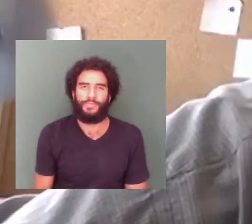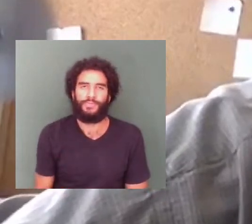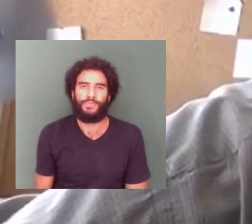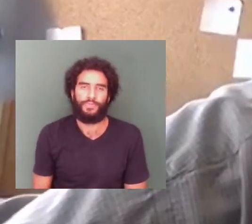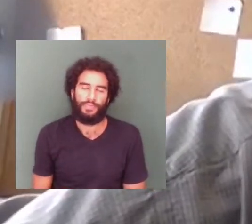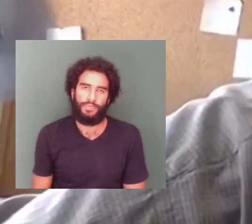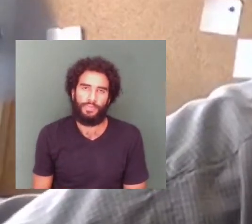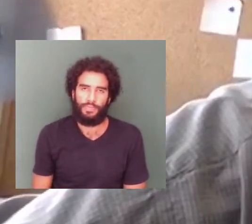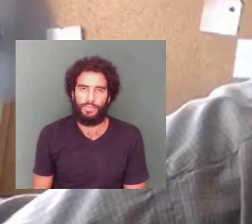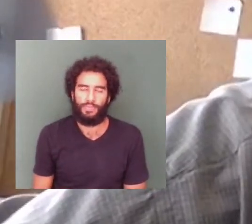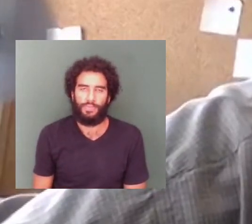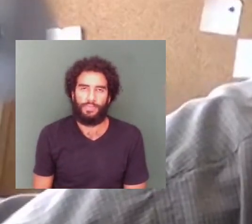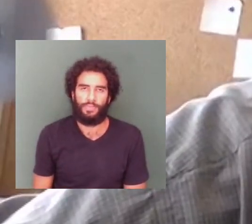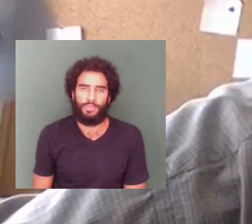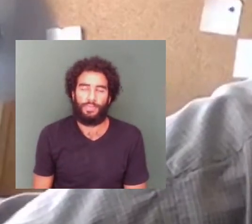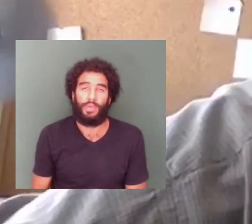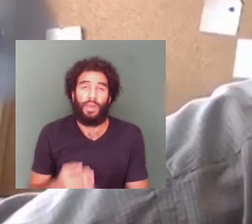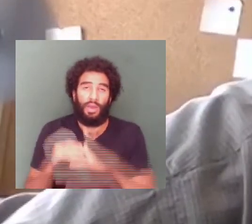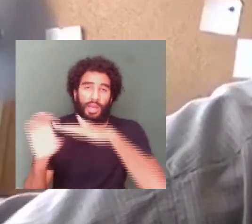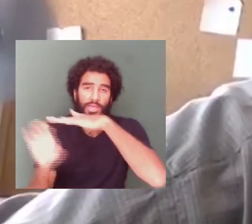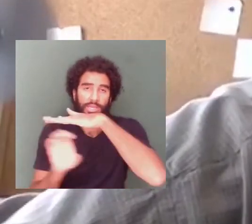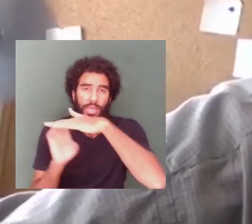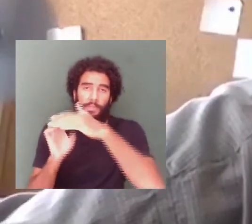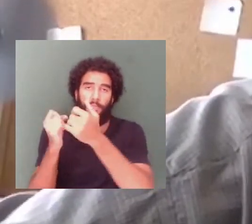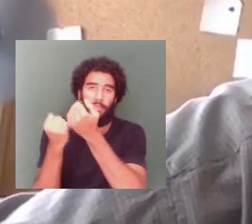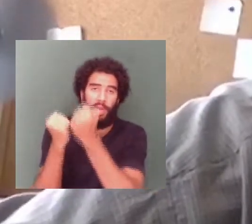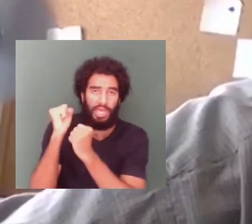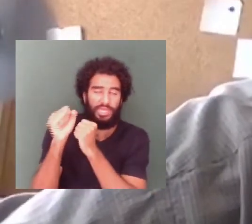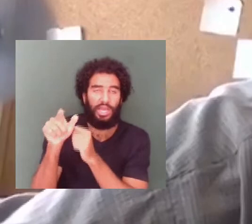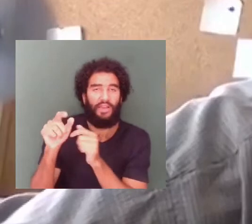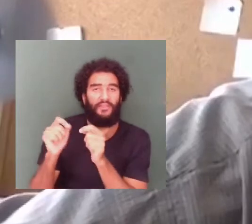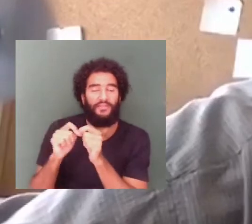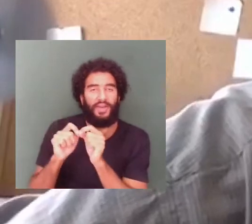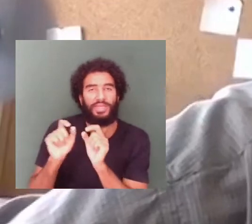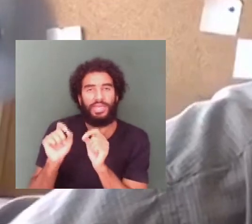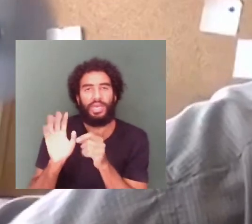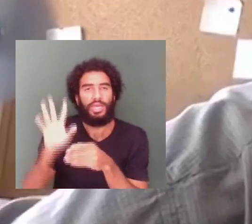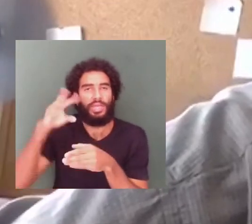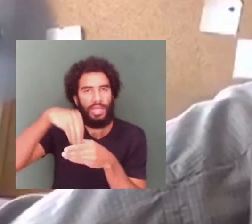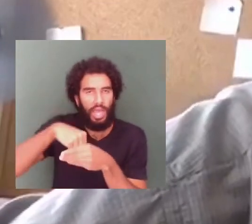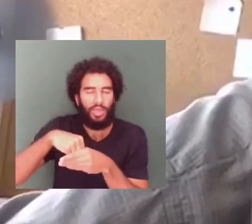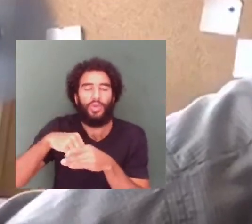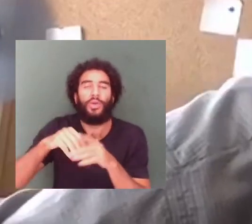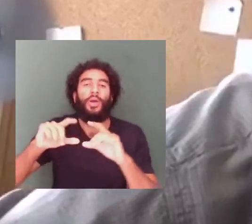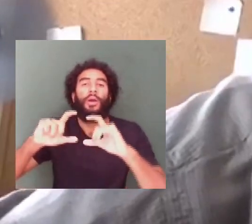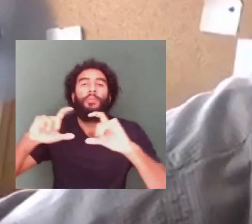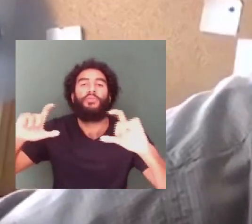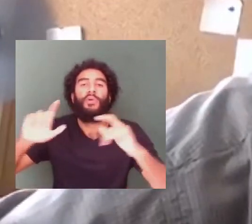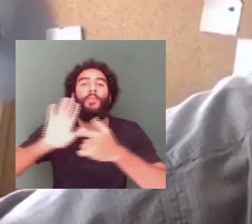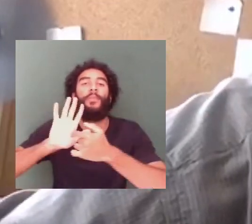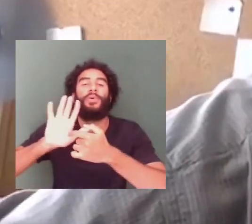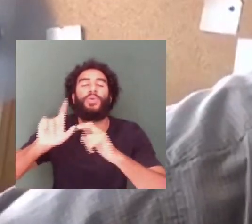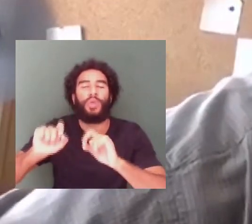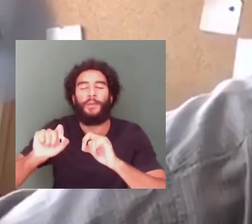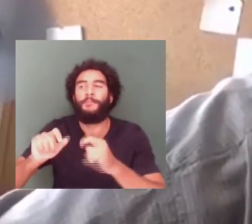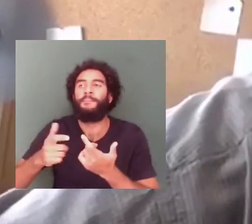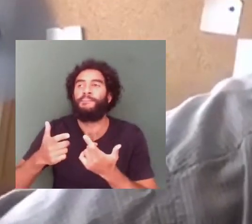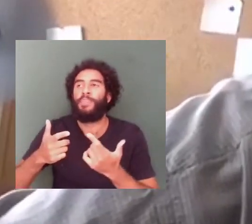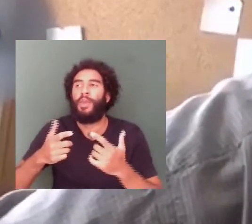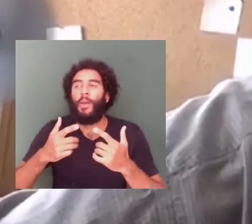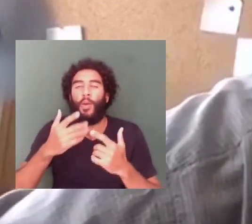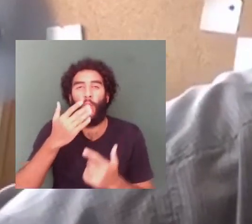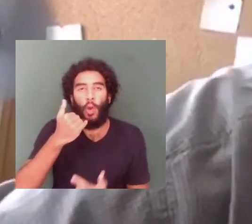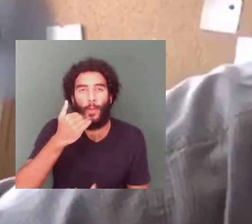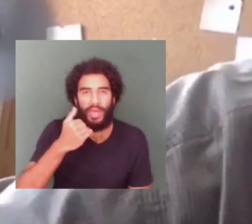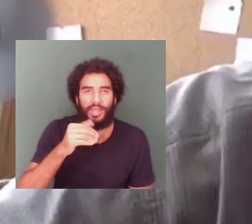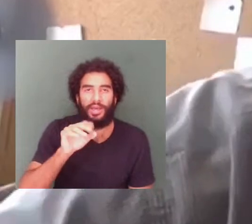product serves this purpose. So what industries do and how they get around that is by saying this is